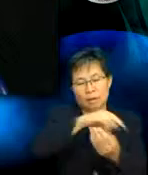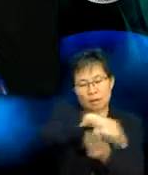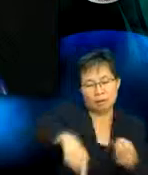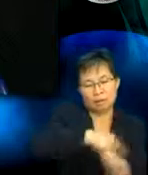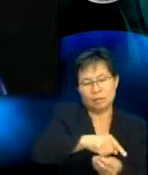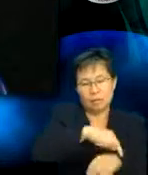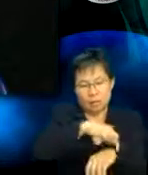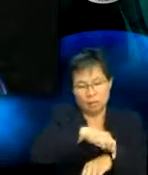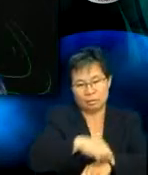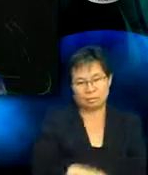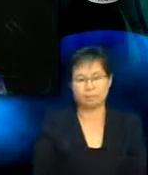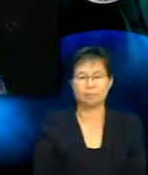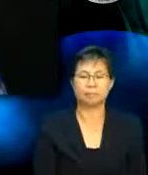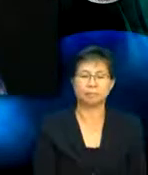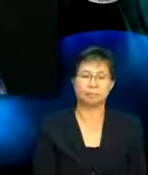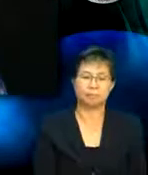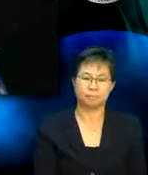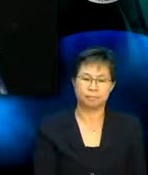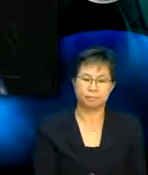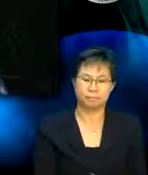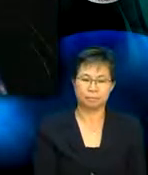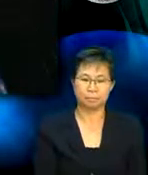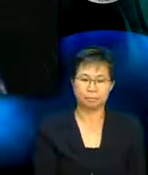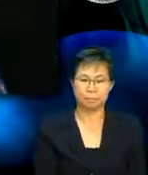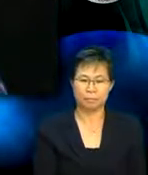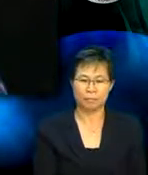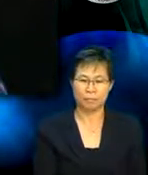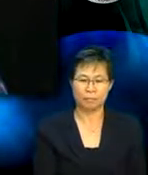obtain pictures and information about the Earth.